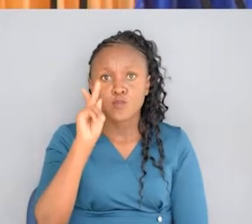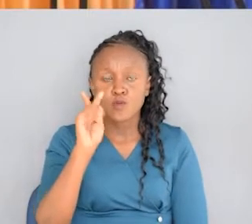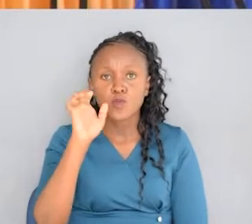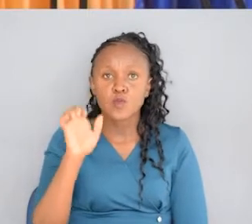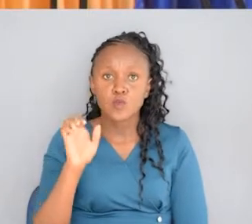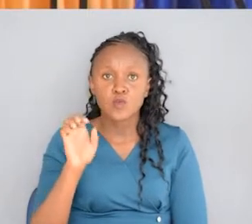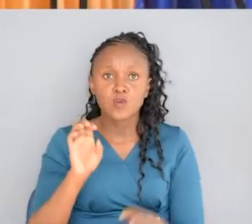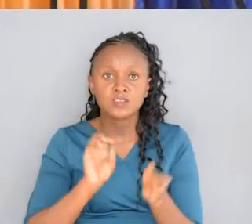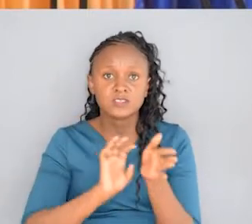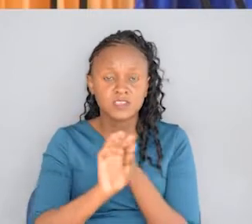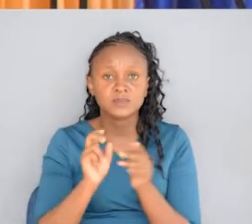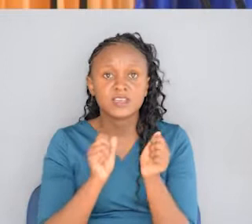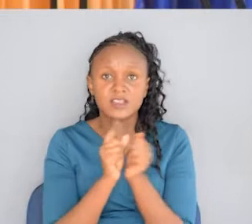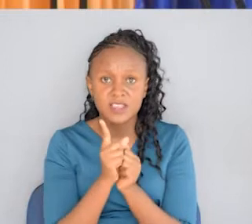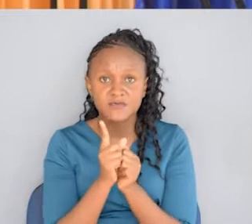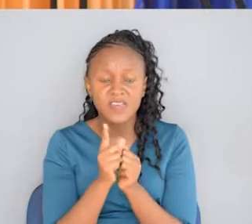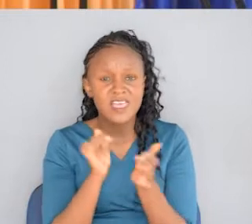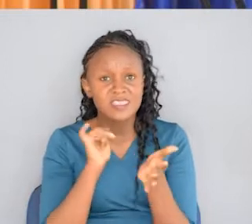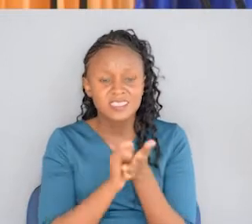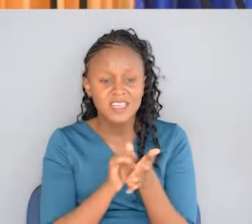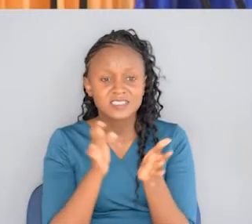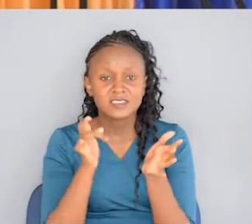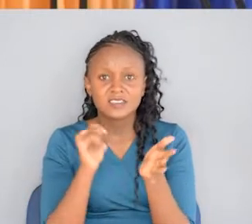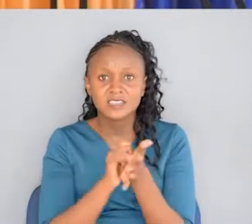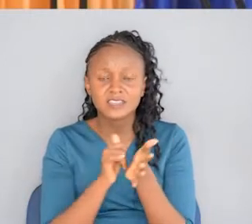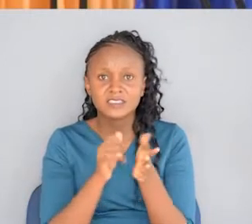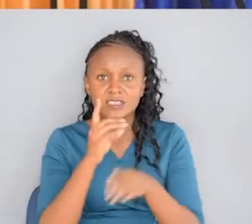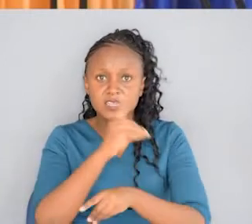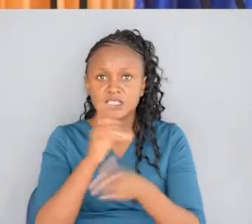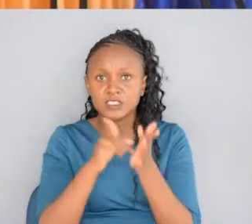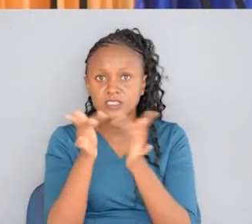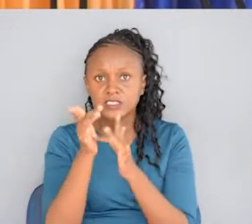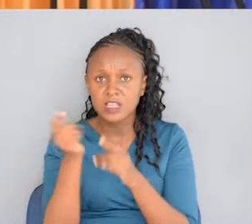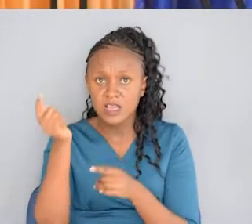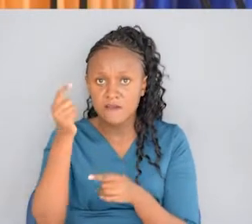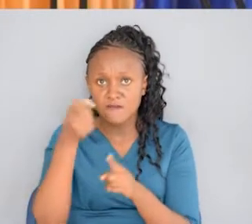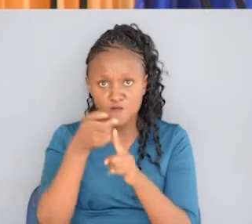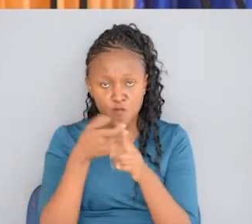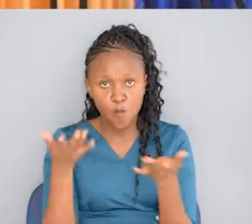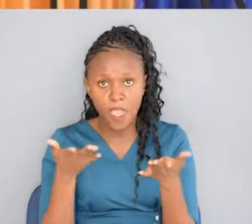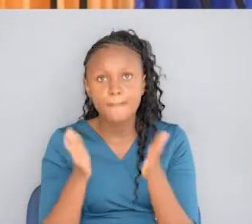day, Jesus had come from praying, and I think the disciples had seen that this guy